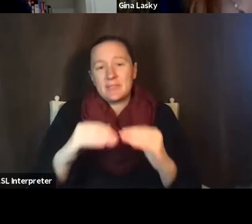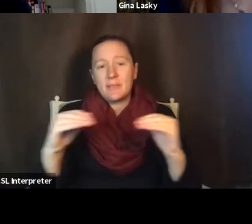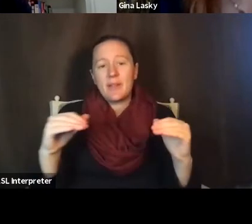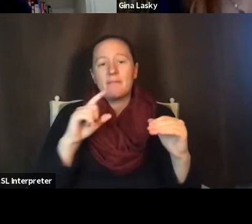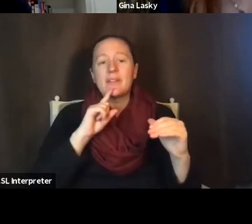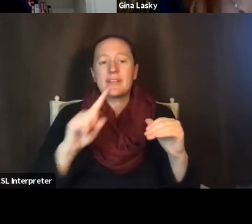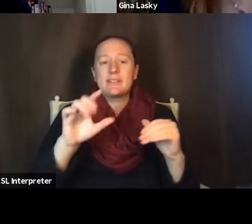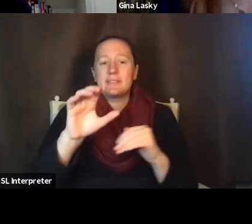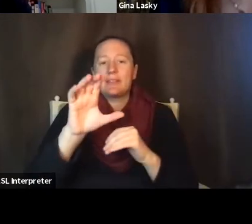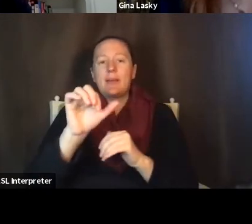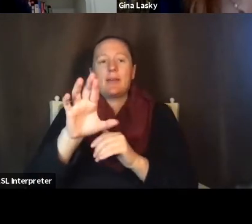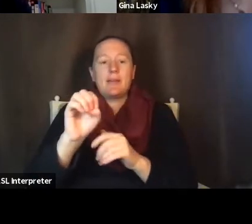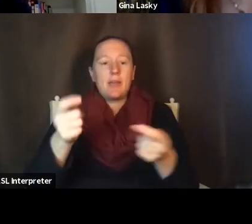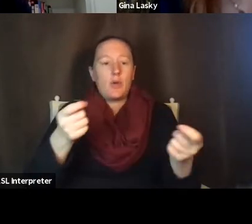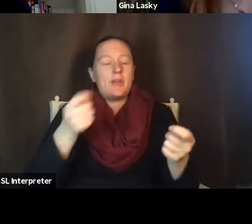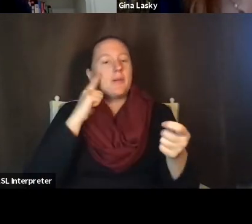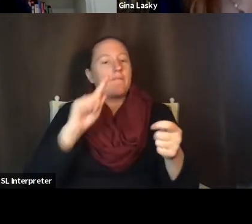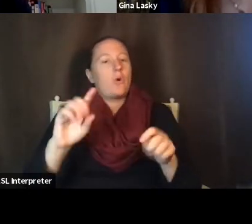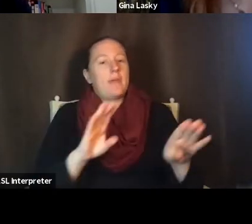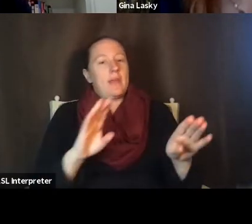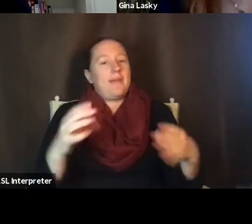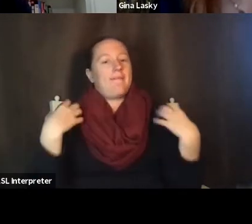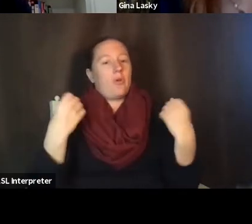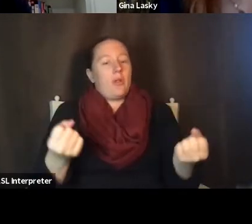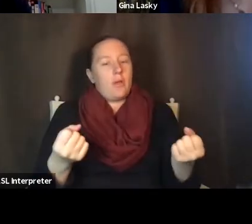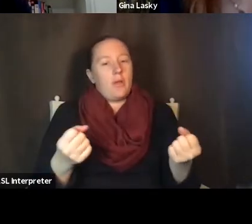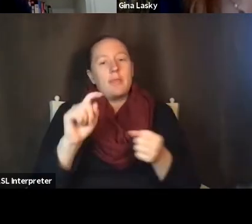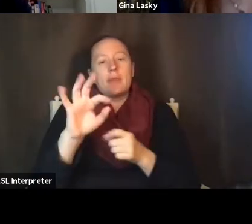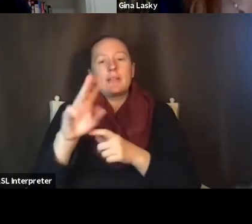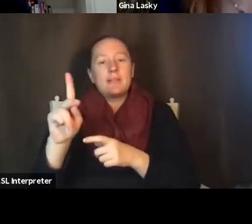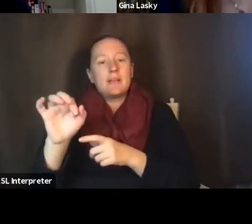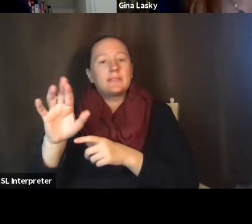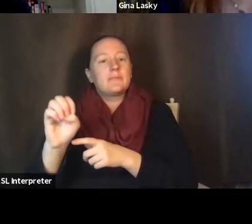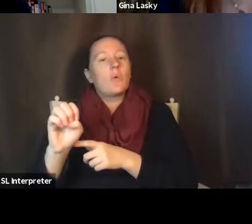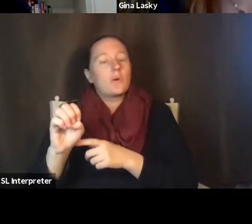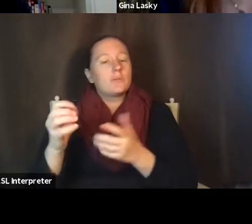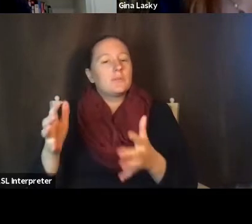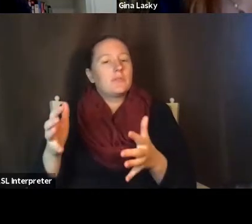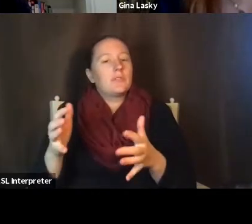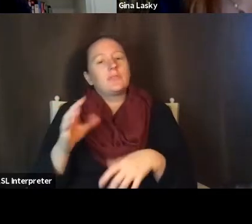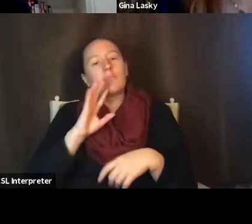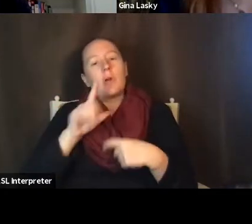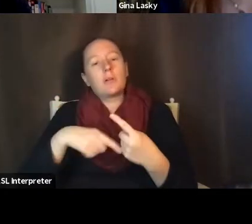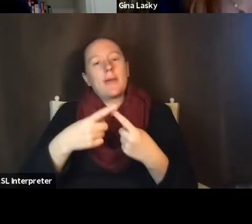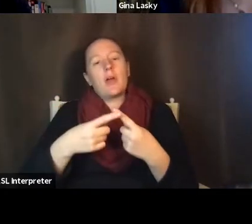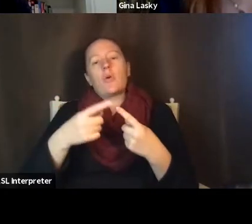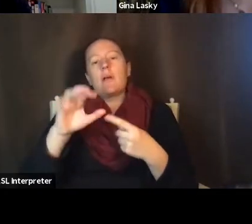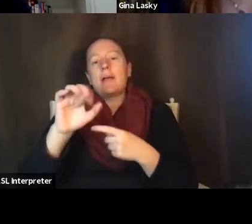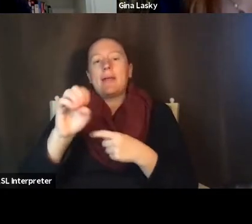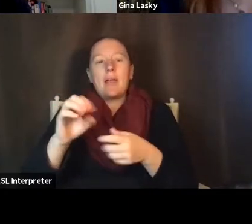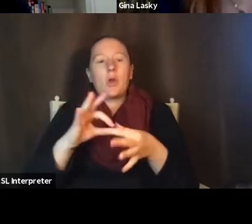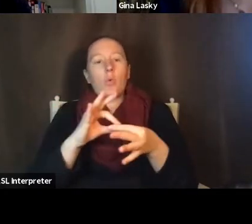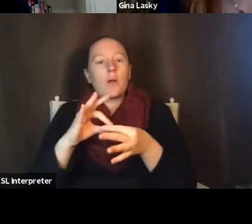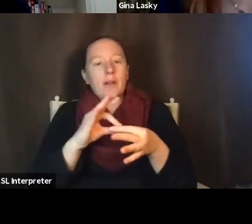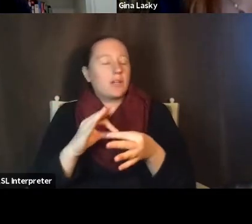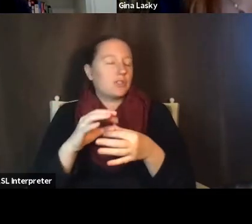care management for behavioral health. The task force and others have talked a lot about care coordination. It comes up regularly,